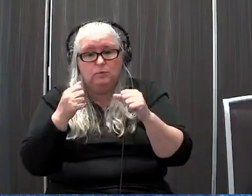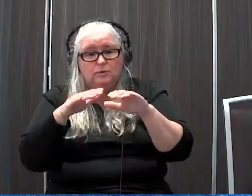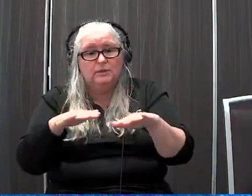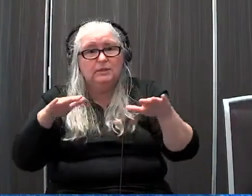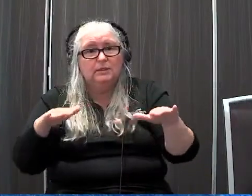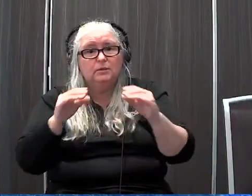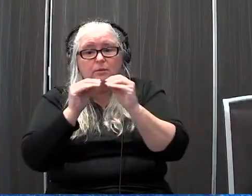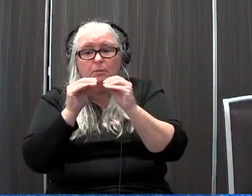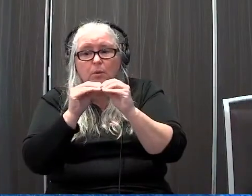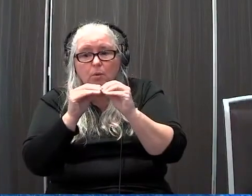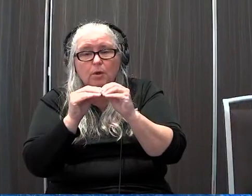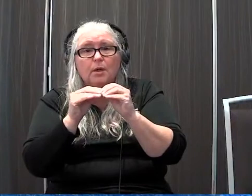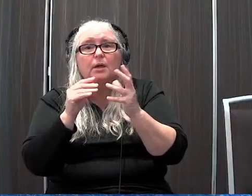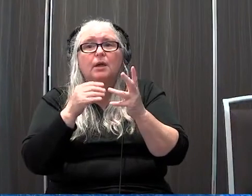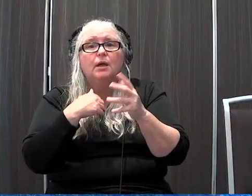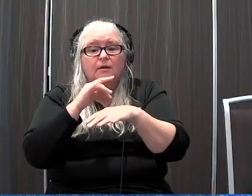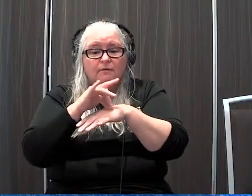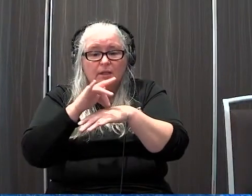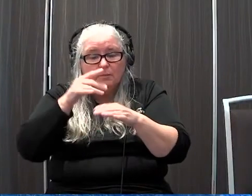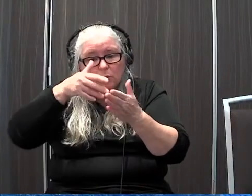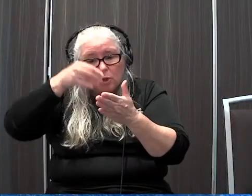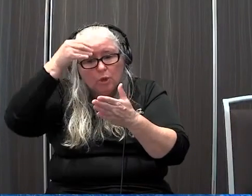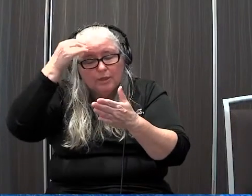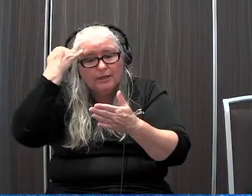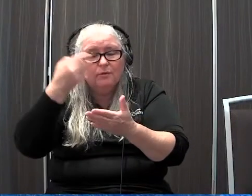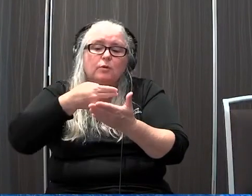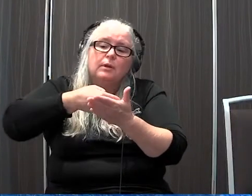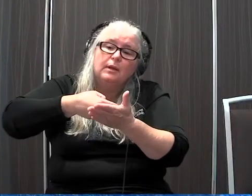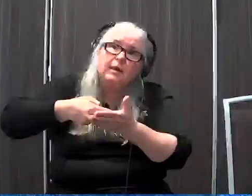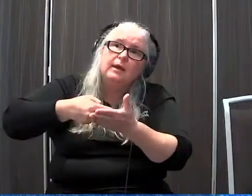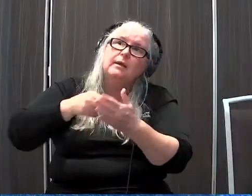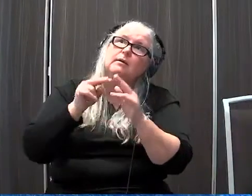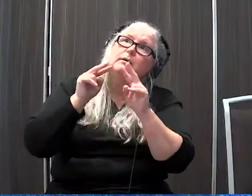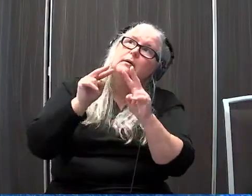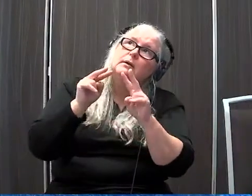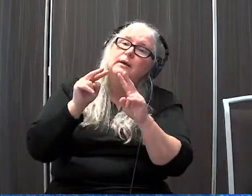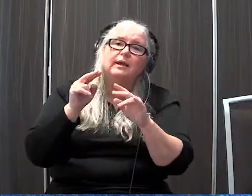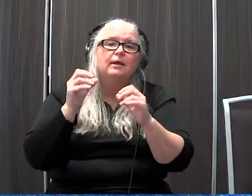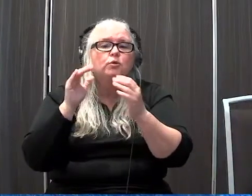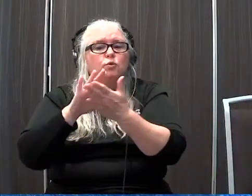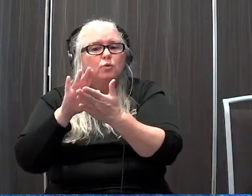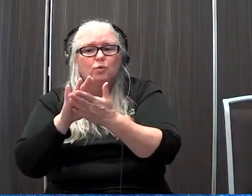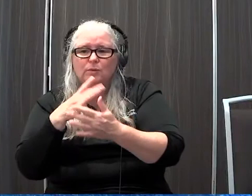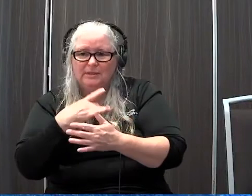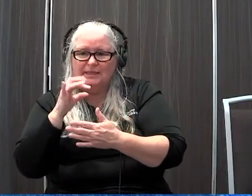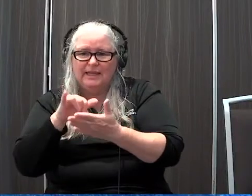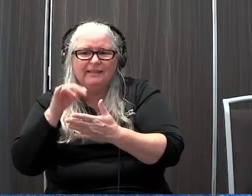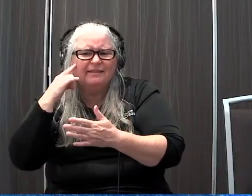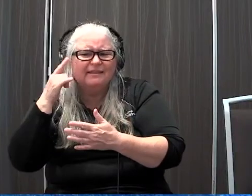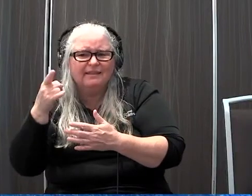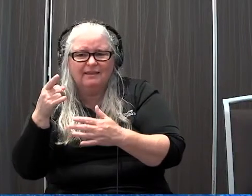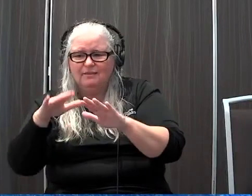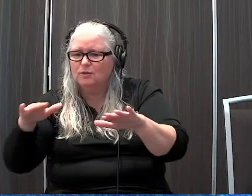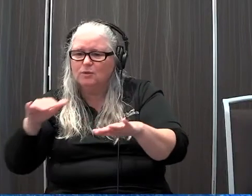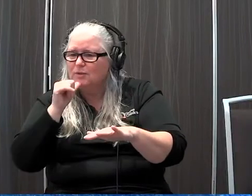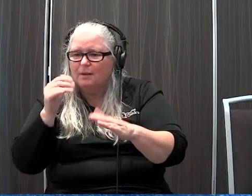laying horizontally or laying upside down. A lot of times school teams don't like this, and they think that means that the child is not paying attention.